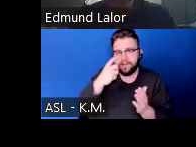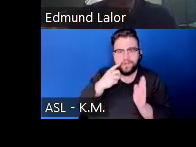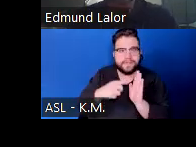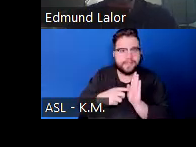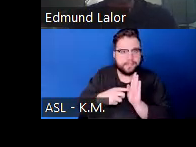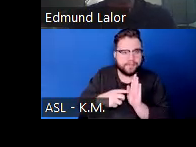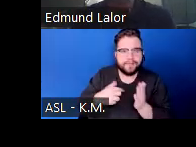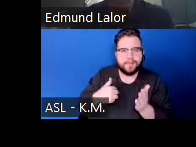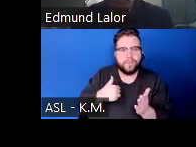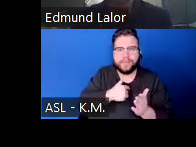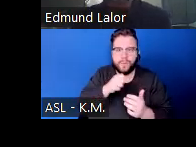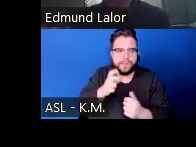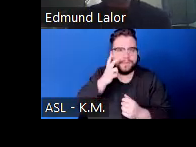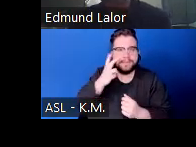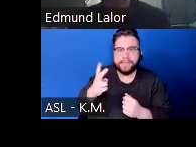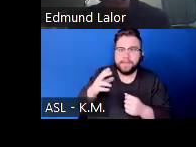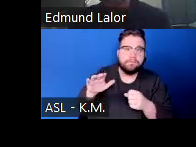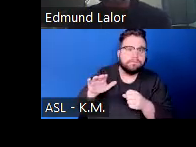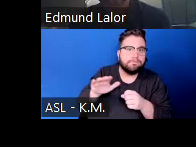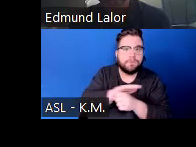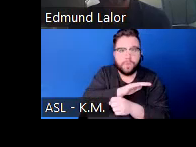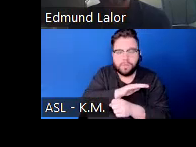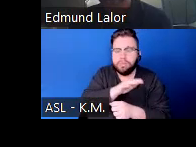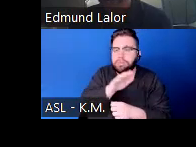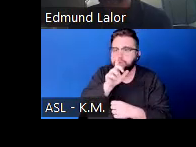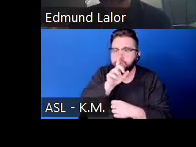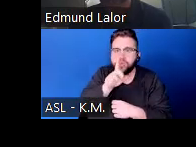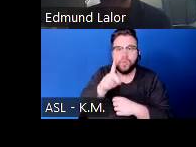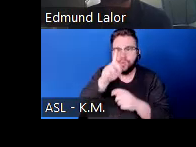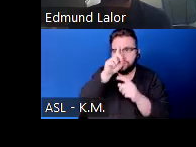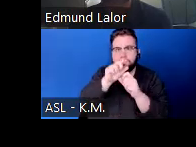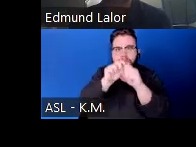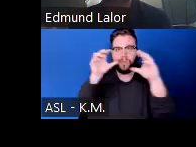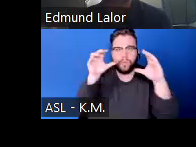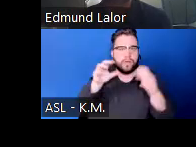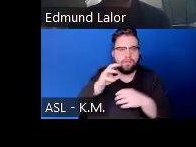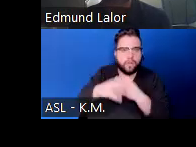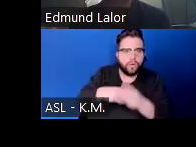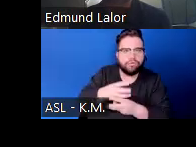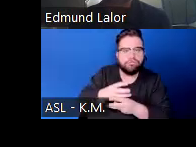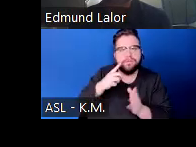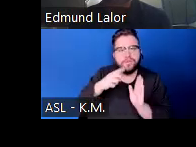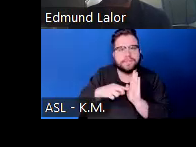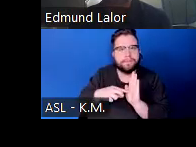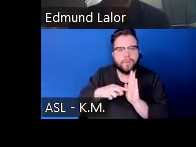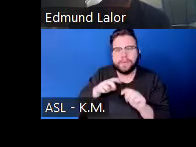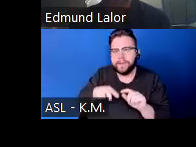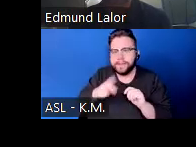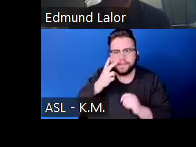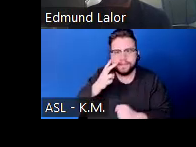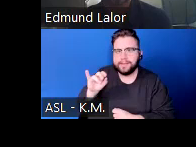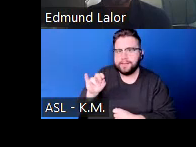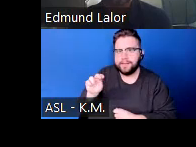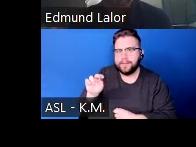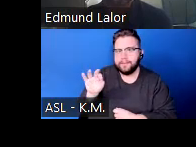the full, unadulterated truth of the world around us. For example, we cannot see infrared light, we cannot see ultraviolet